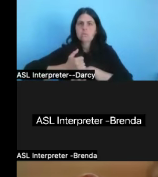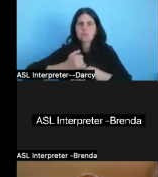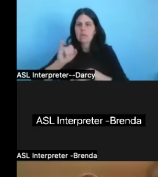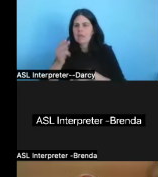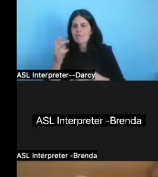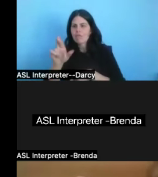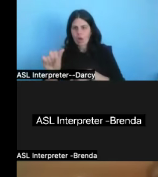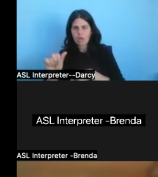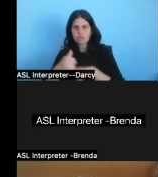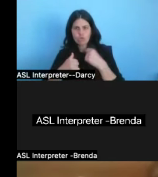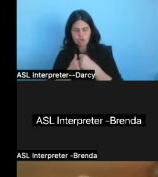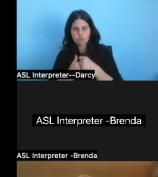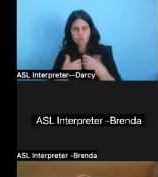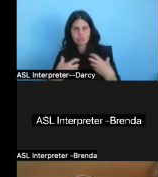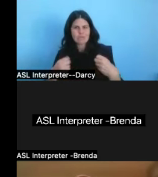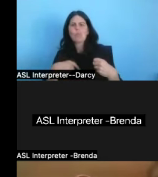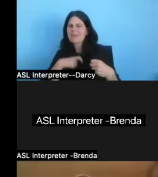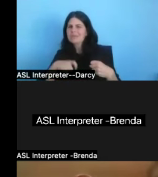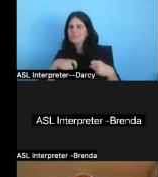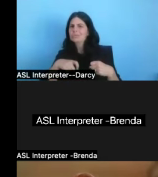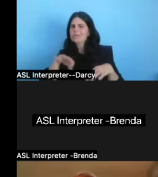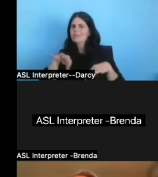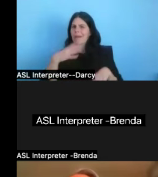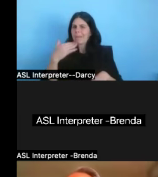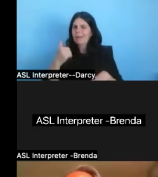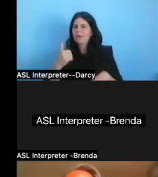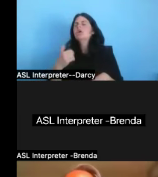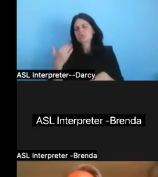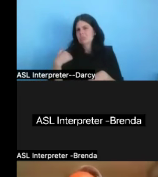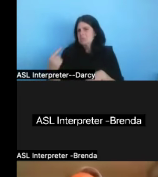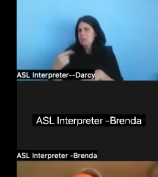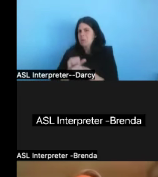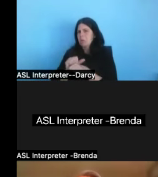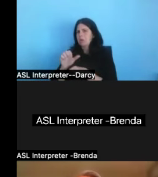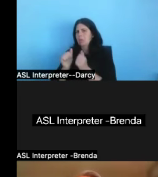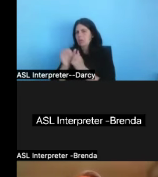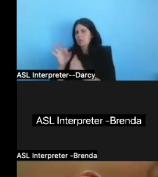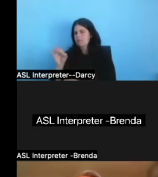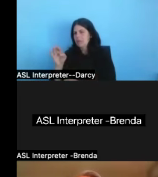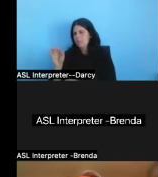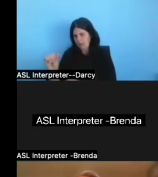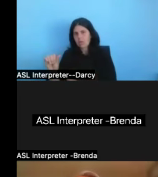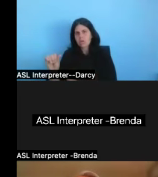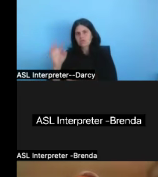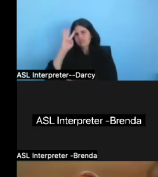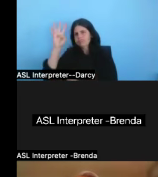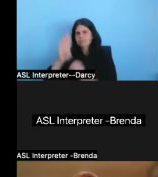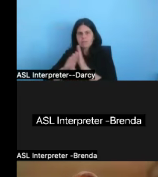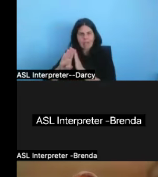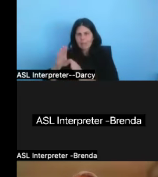need to define that better, which is why I worked with FEMA and NIST to come up with those frameworks that I just referred to, that